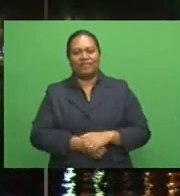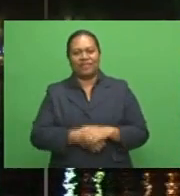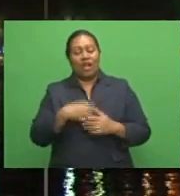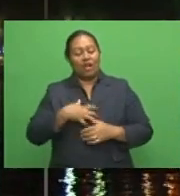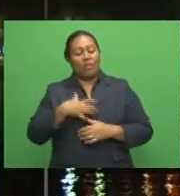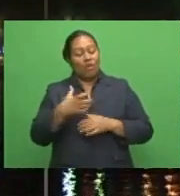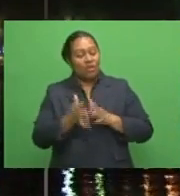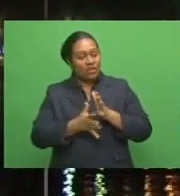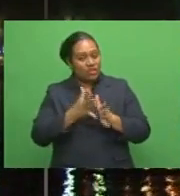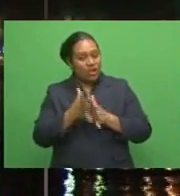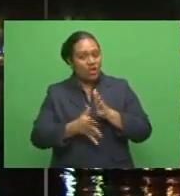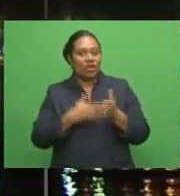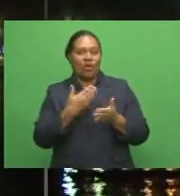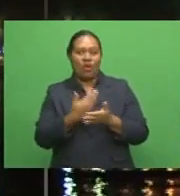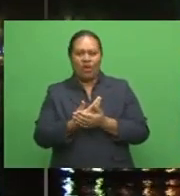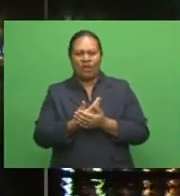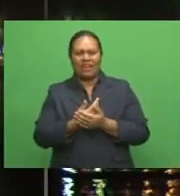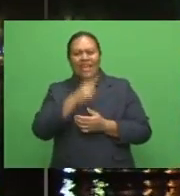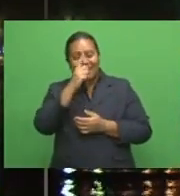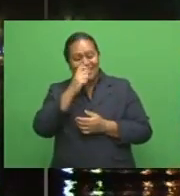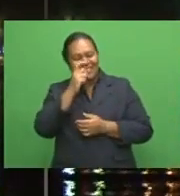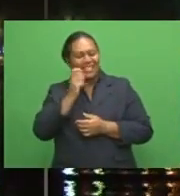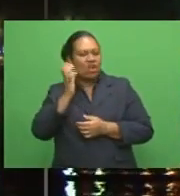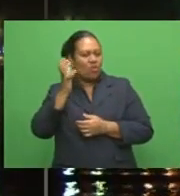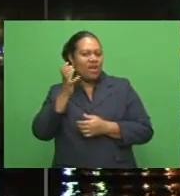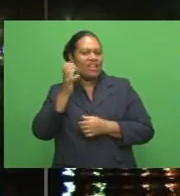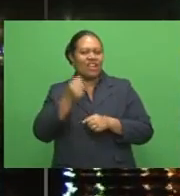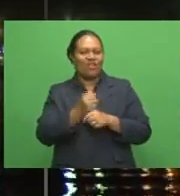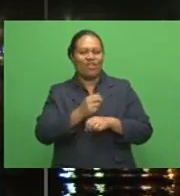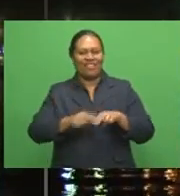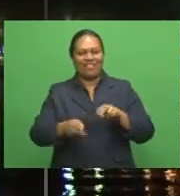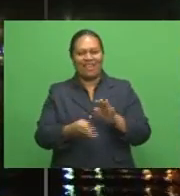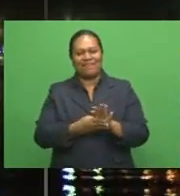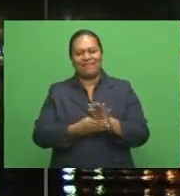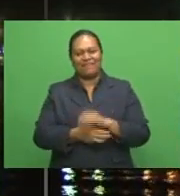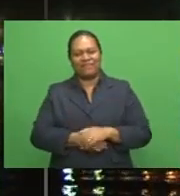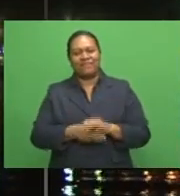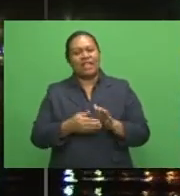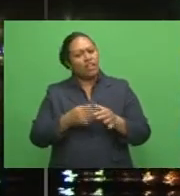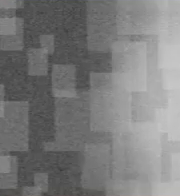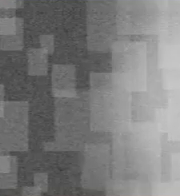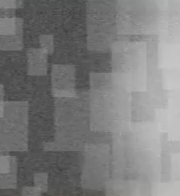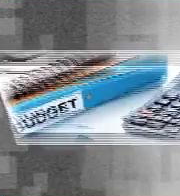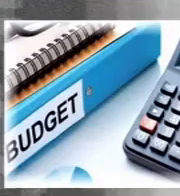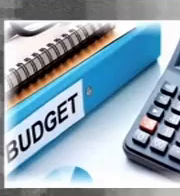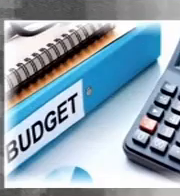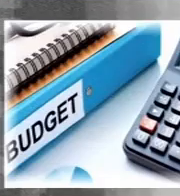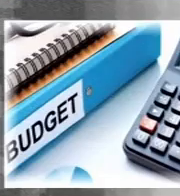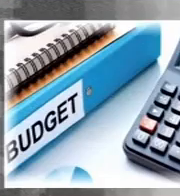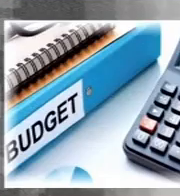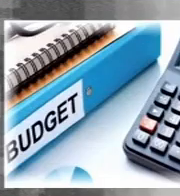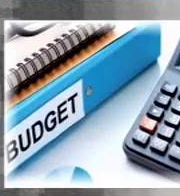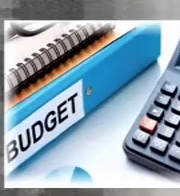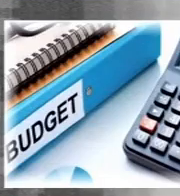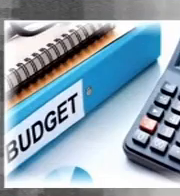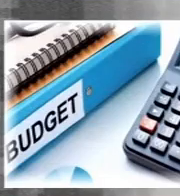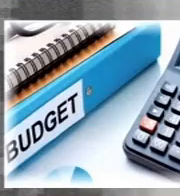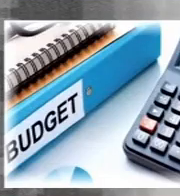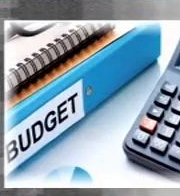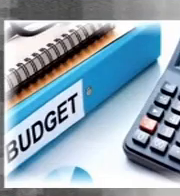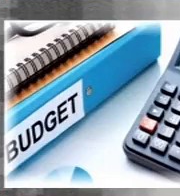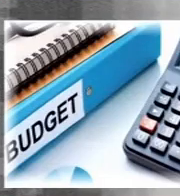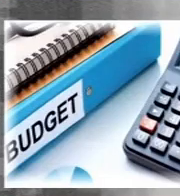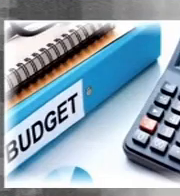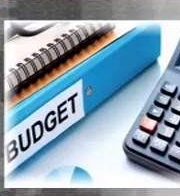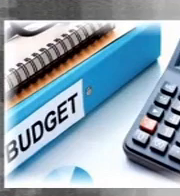stories and others, tune in daily to our sister radio station Gold FM. Our poll question last week we had asked, do you feel the